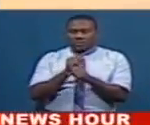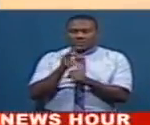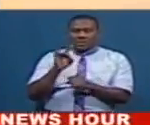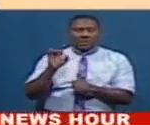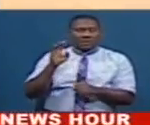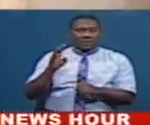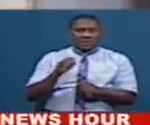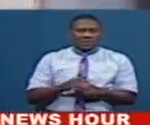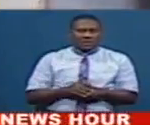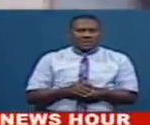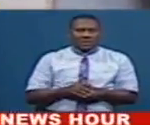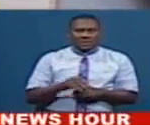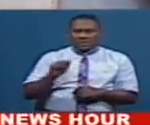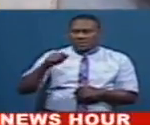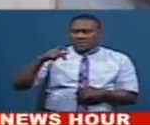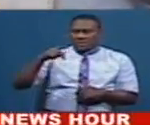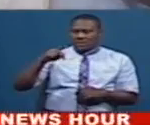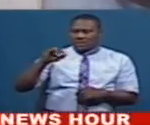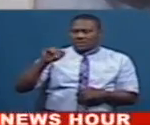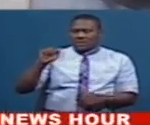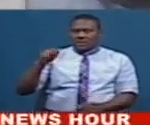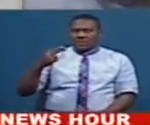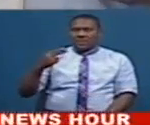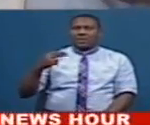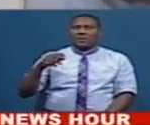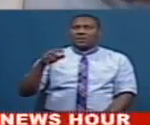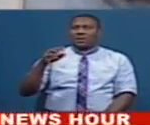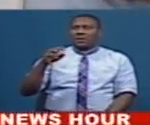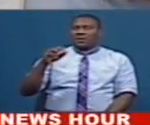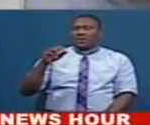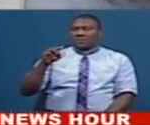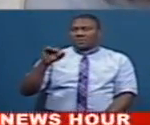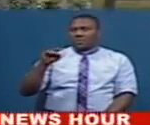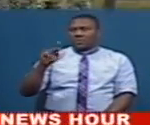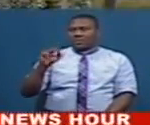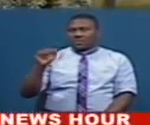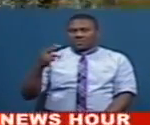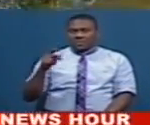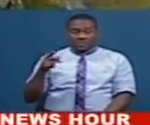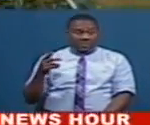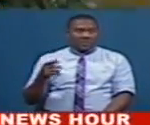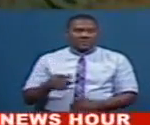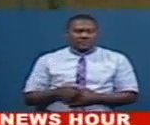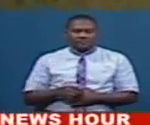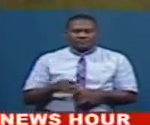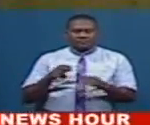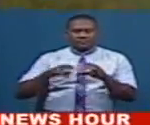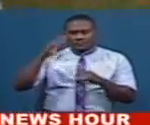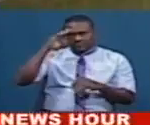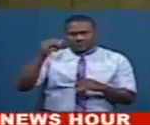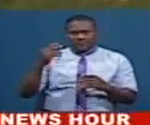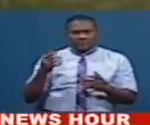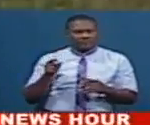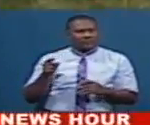84. Mr. Appiah Menkah was known for producing the popular pino soup in the 1980s. He was also the chairman